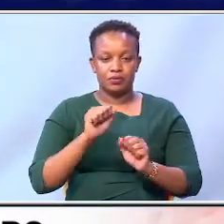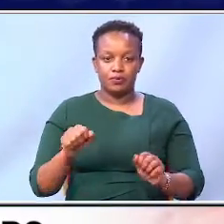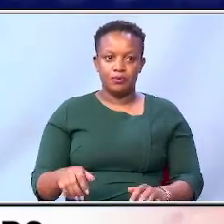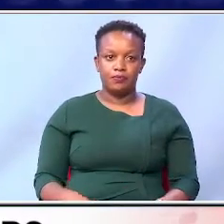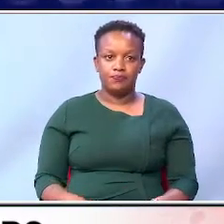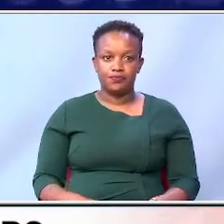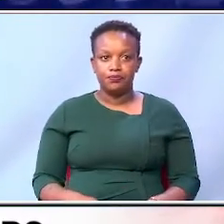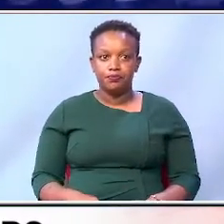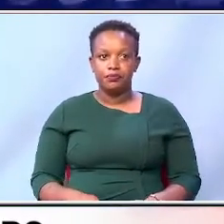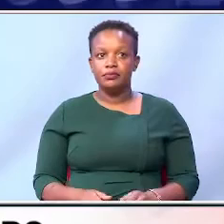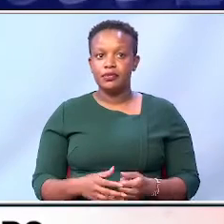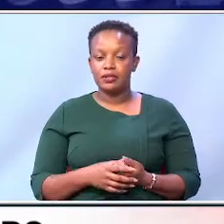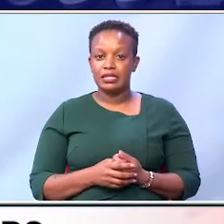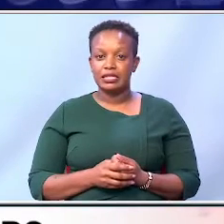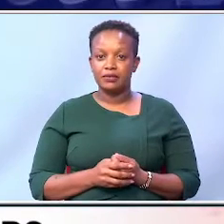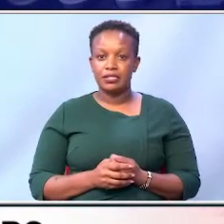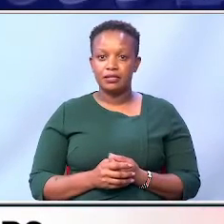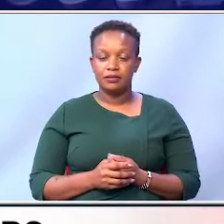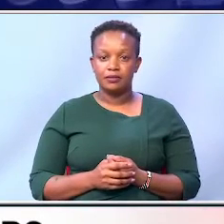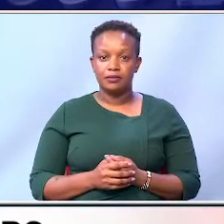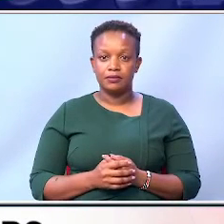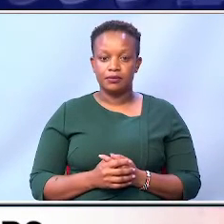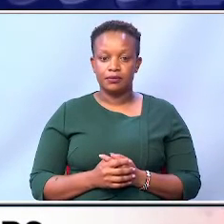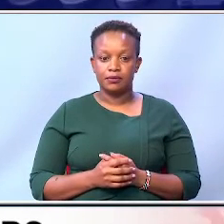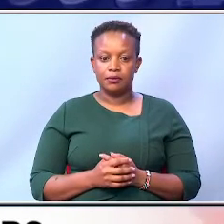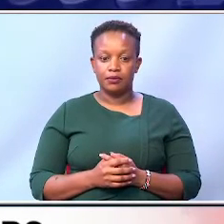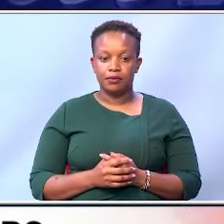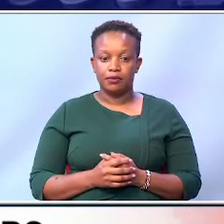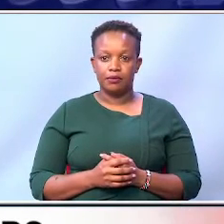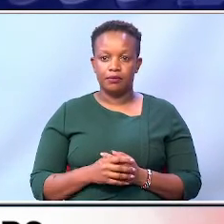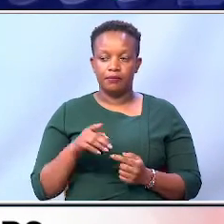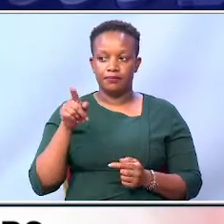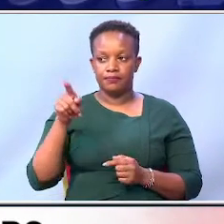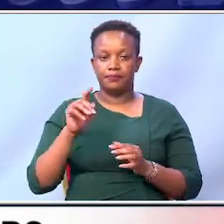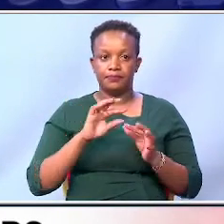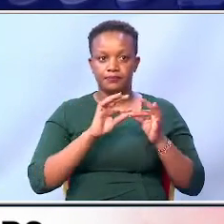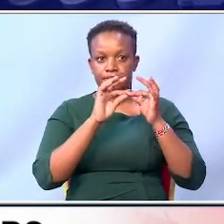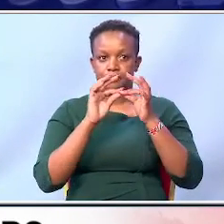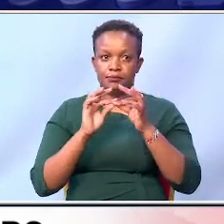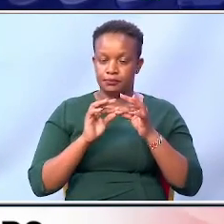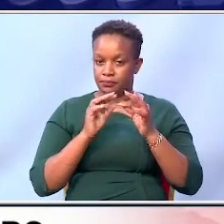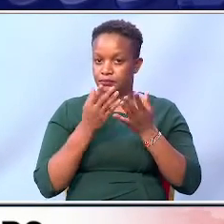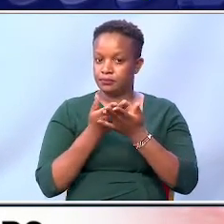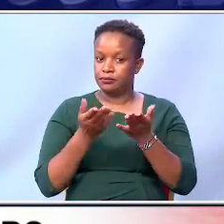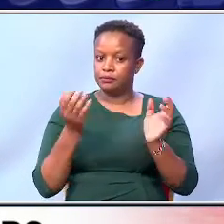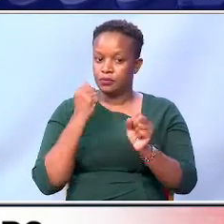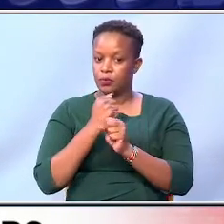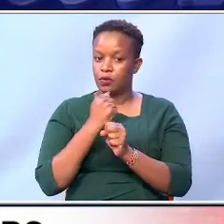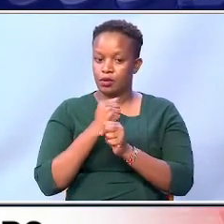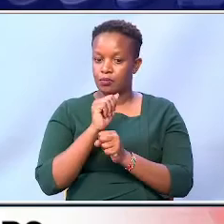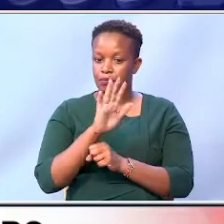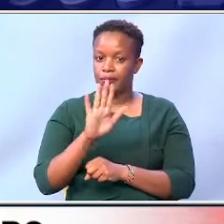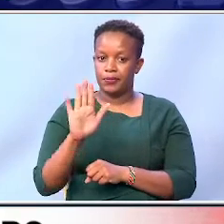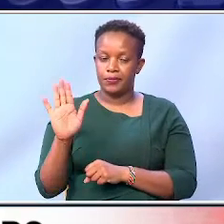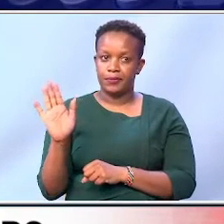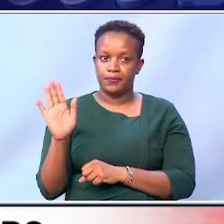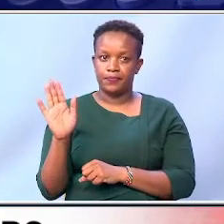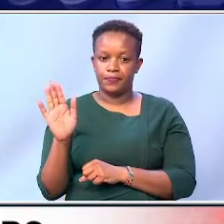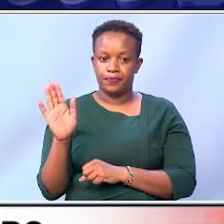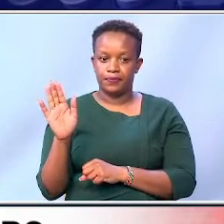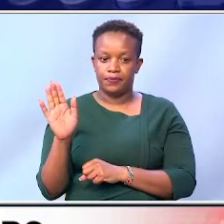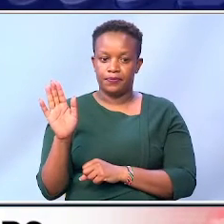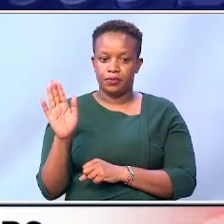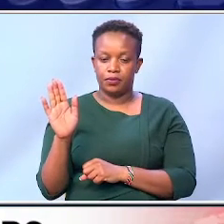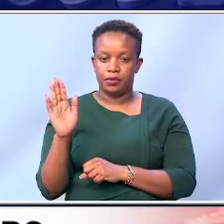Magavana maseneta la wabunge 104 katika eneo la Mlima Kenya na kati hao 70 wako